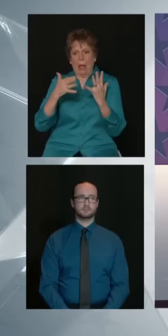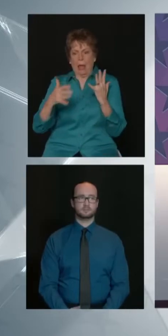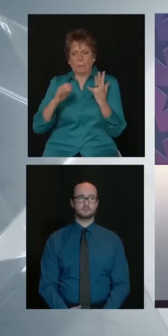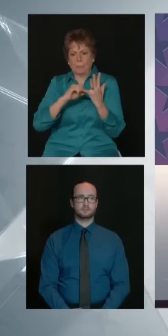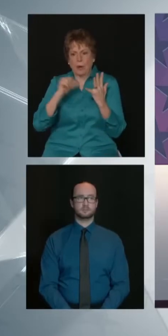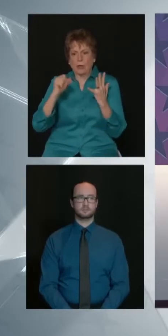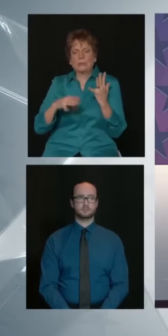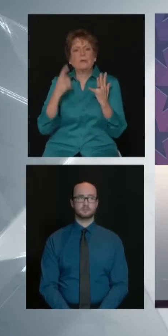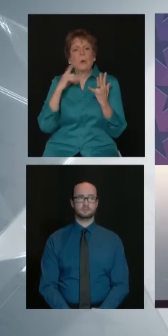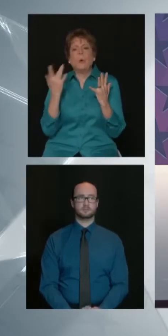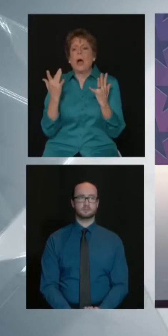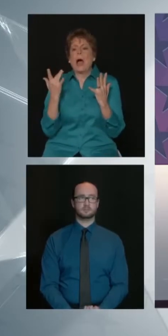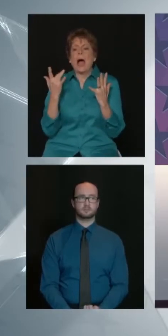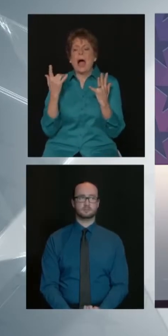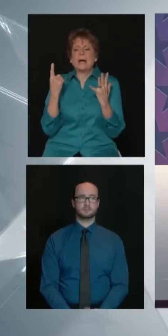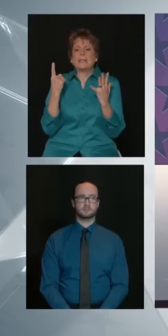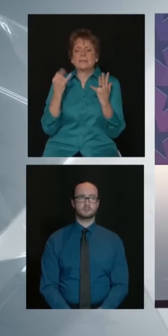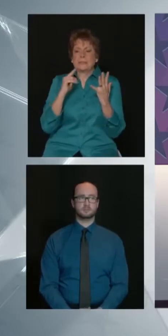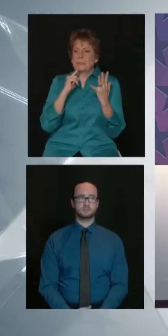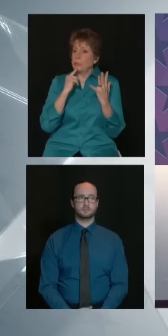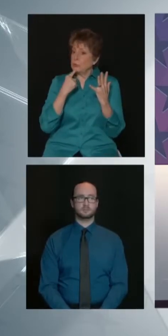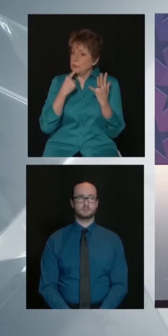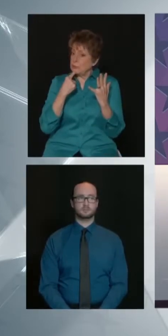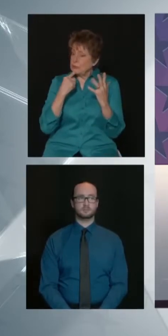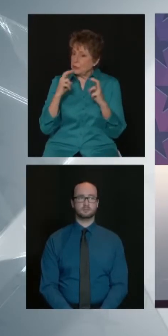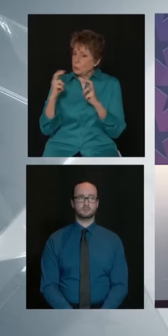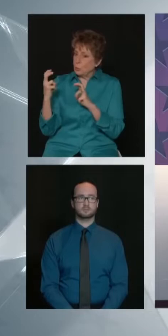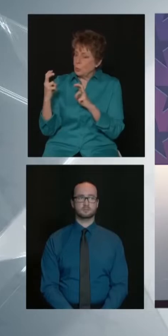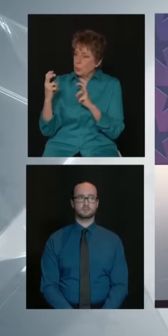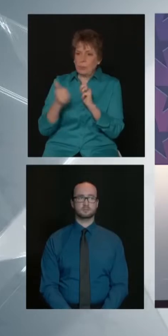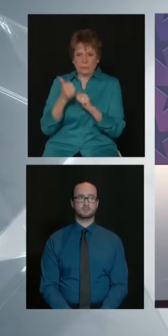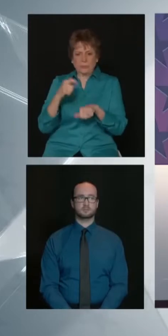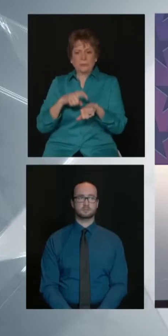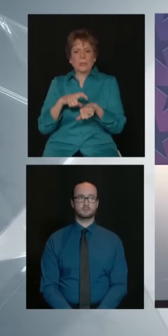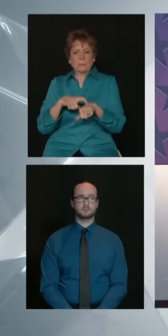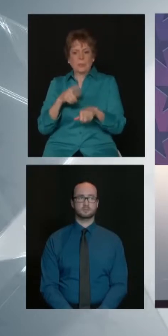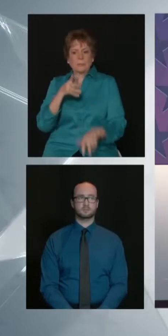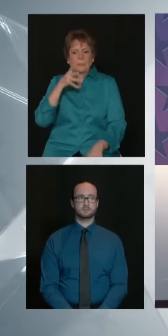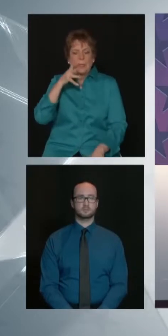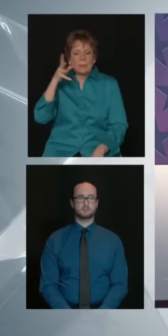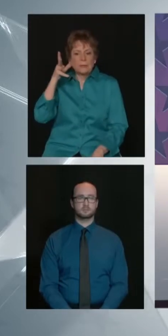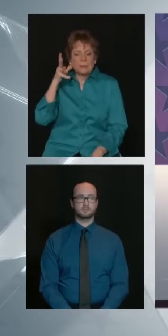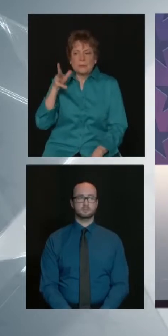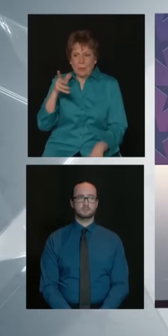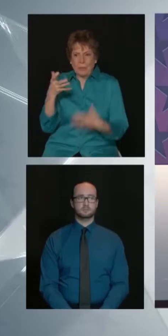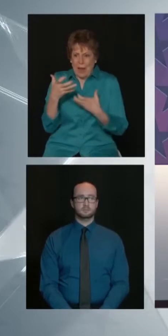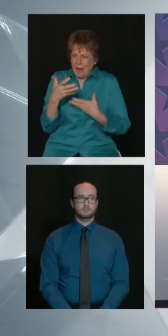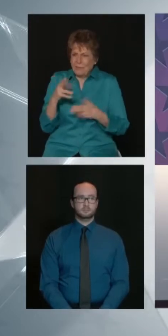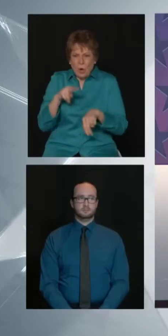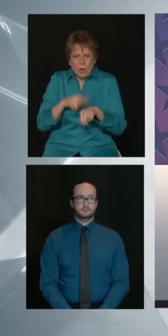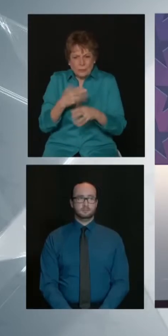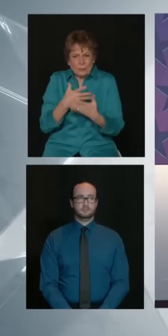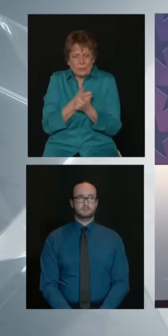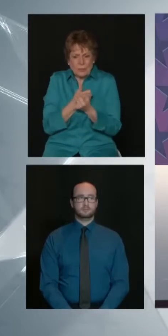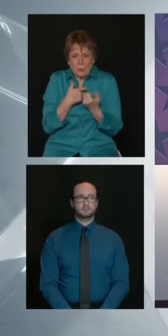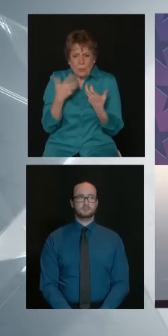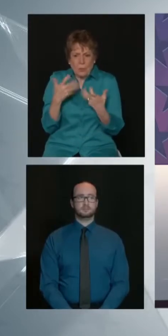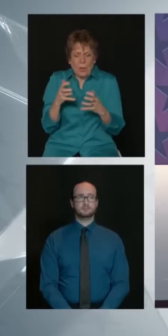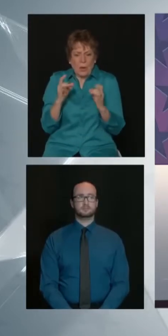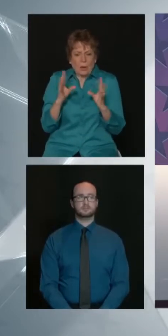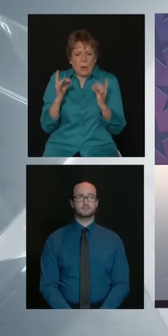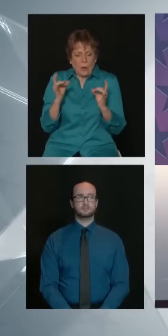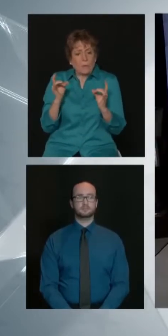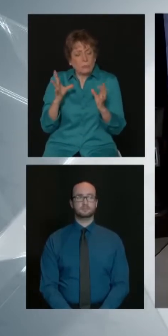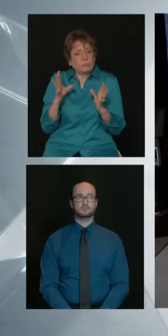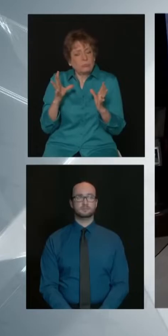And often the child is wanted. But my opponent, remember what he has said. I mean, he supports a national abortion